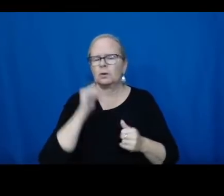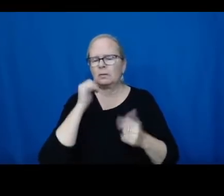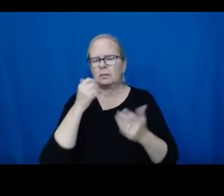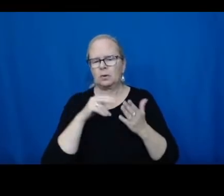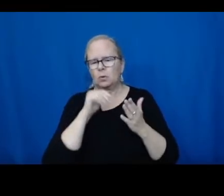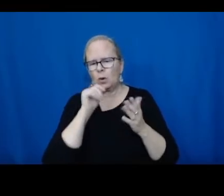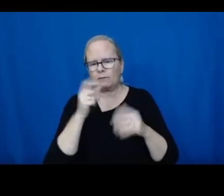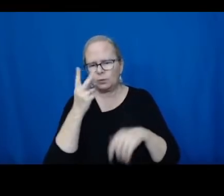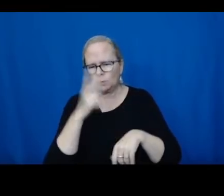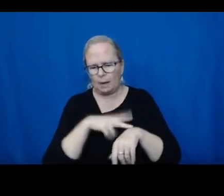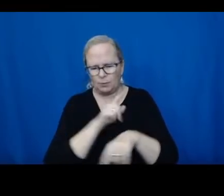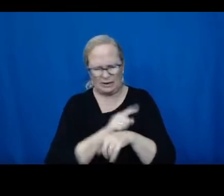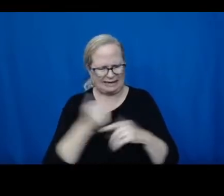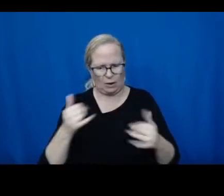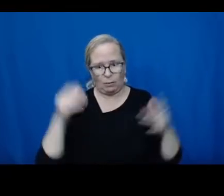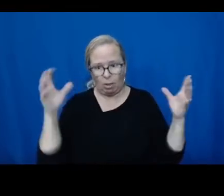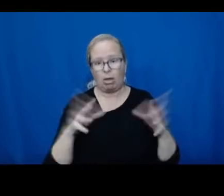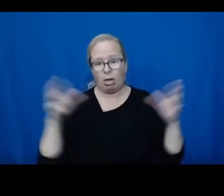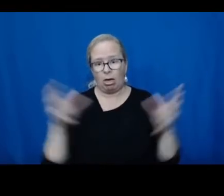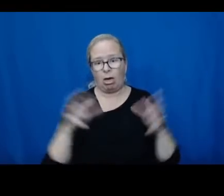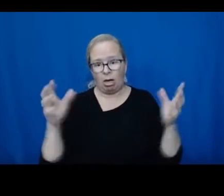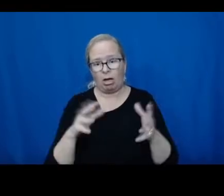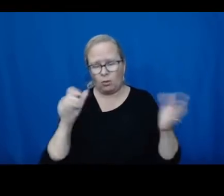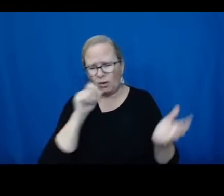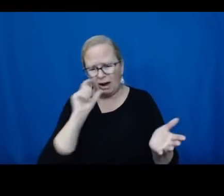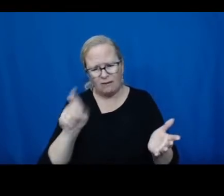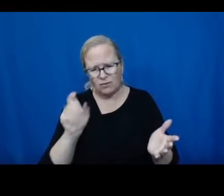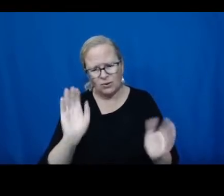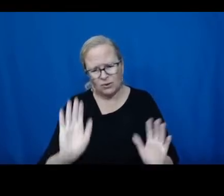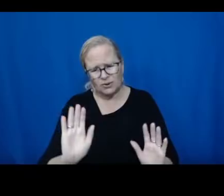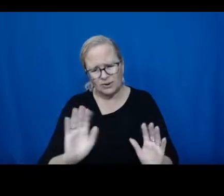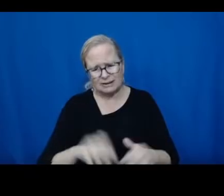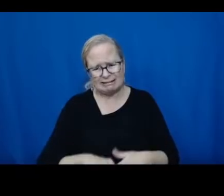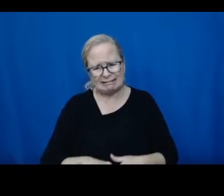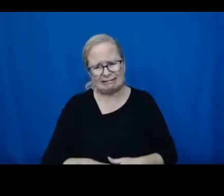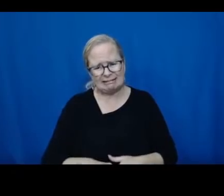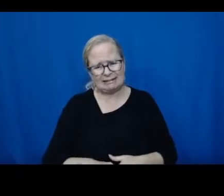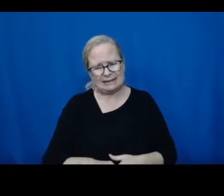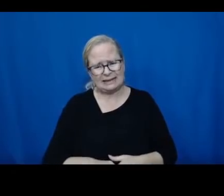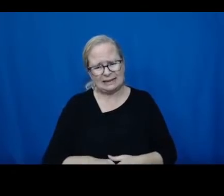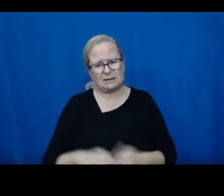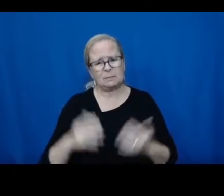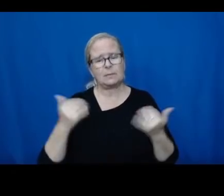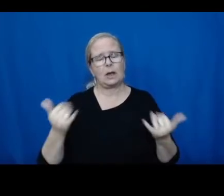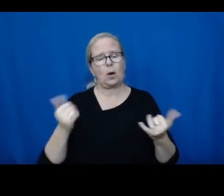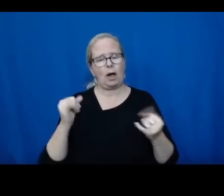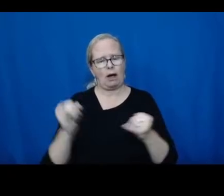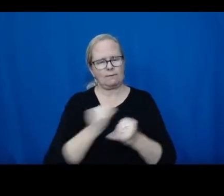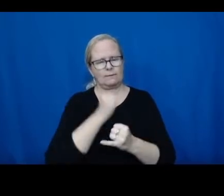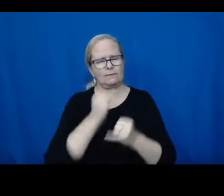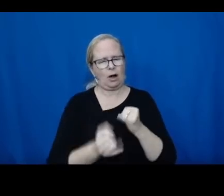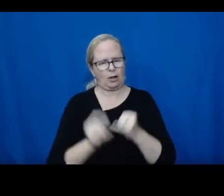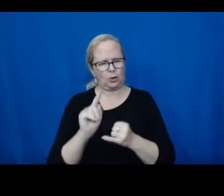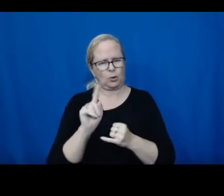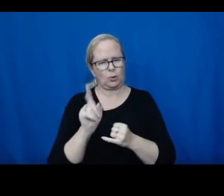relating to some of that from some of our folks at home. So say